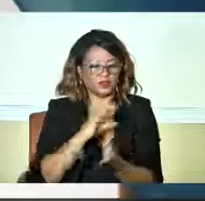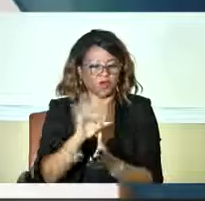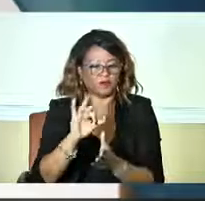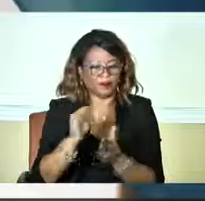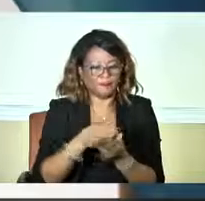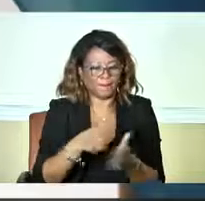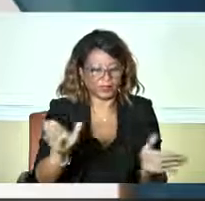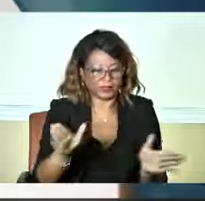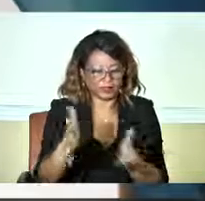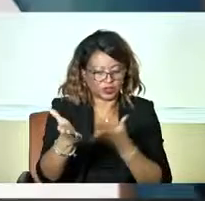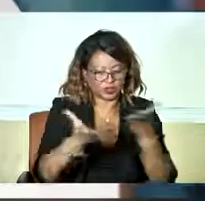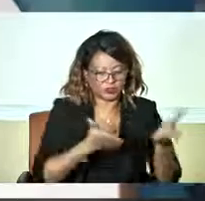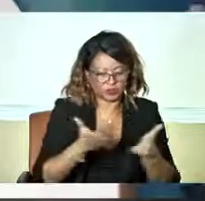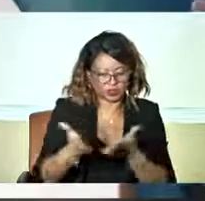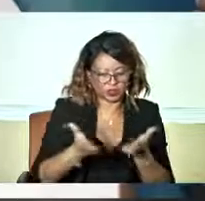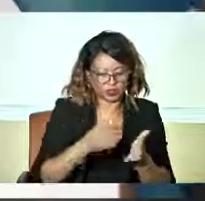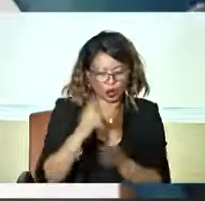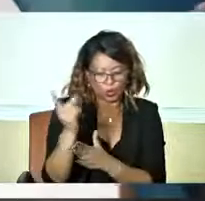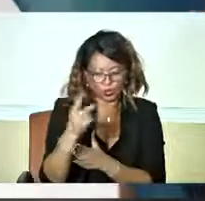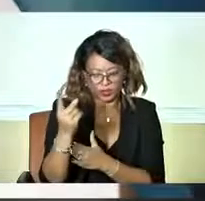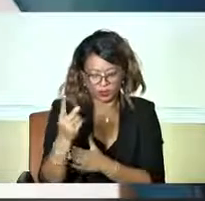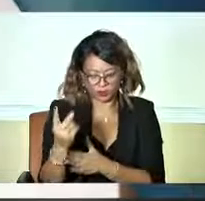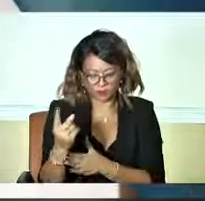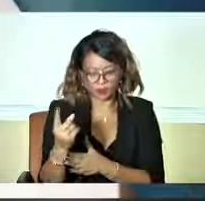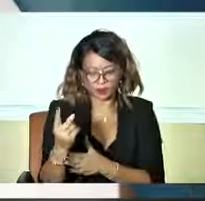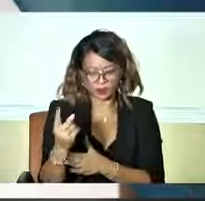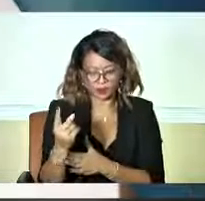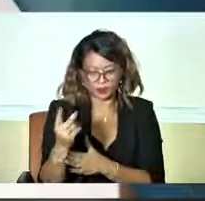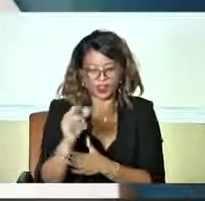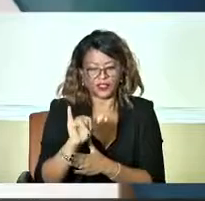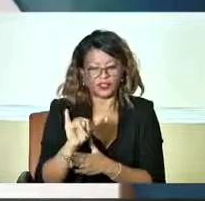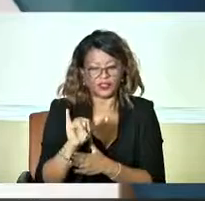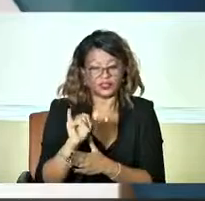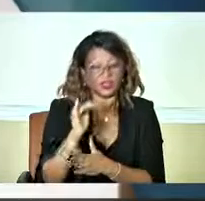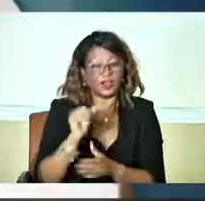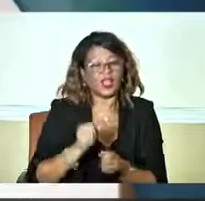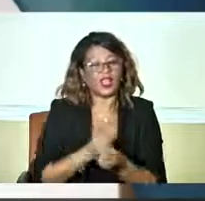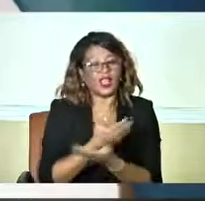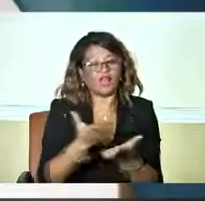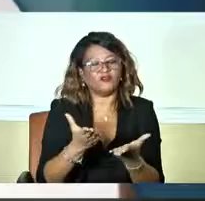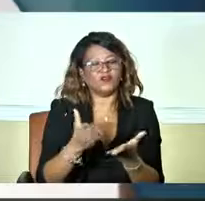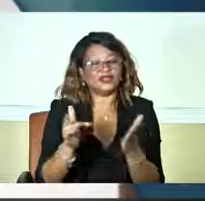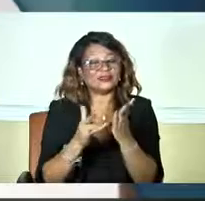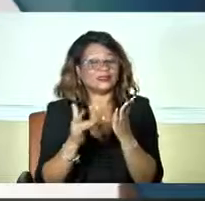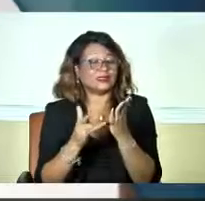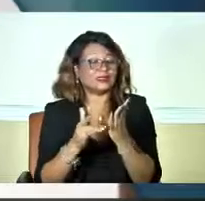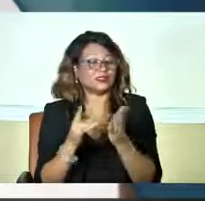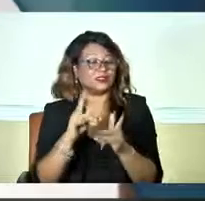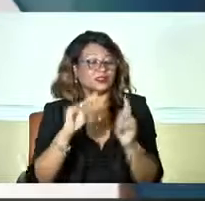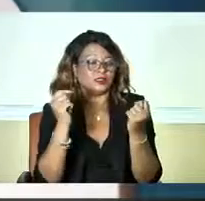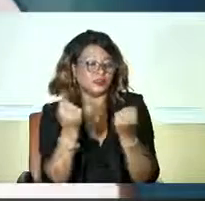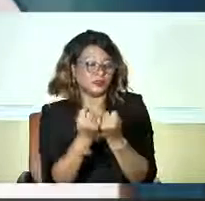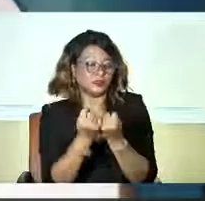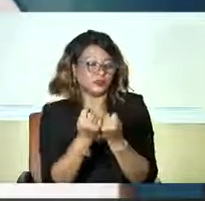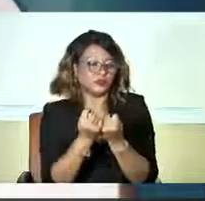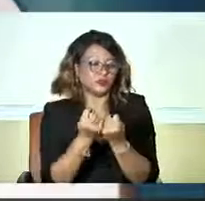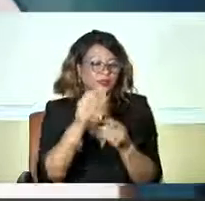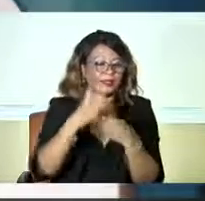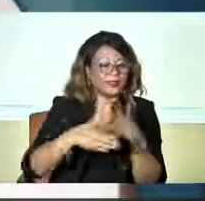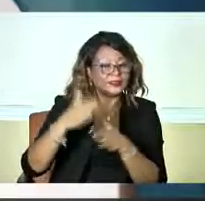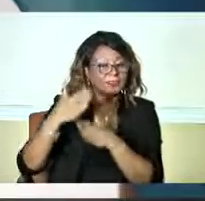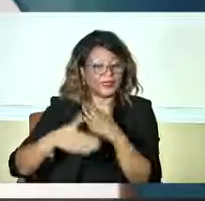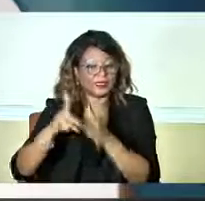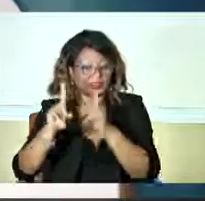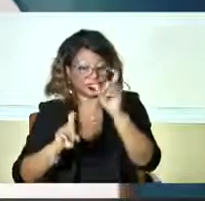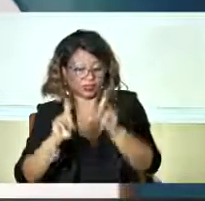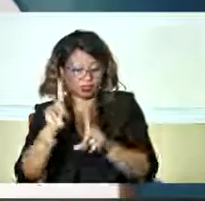the public service only. This phase will allow for our technical team to conduct the end-to-end